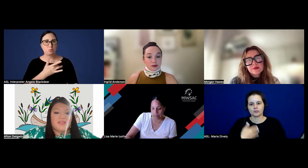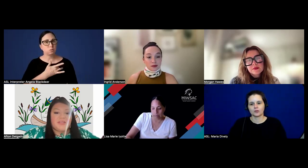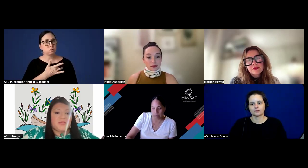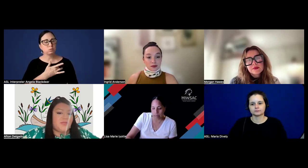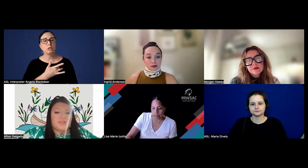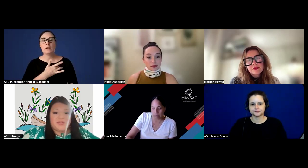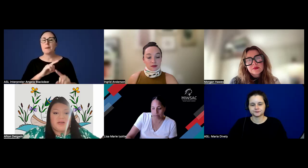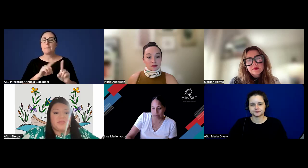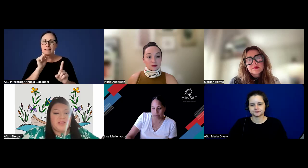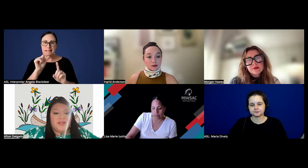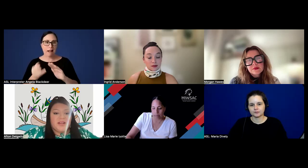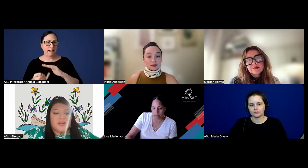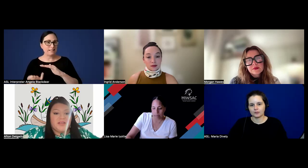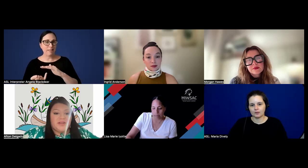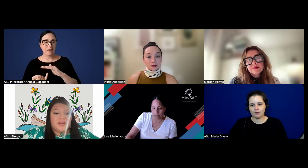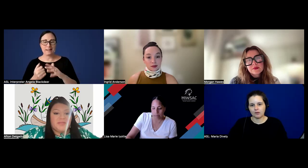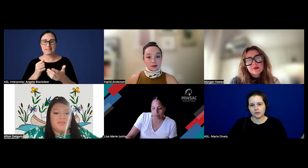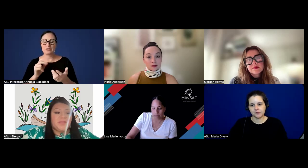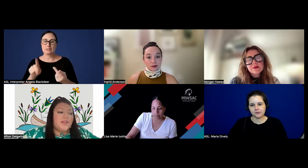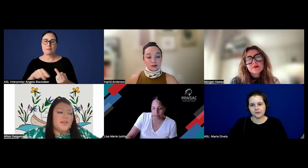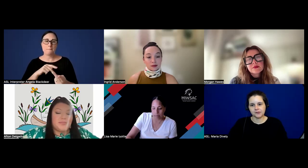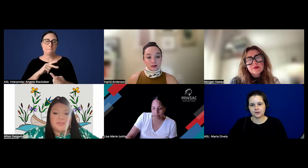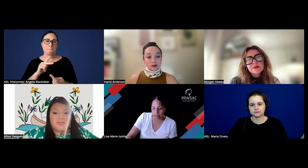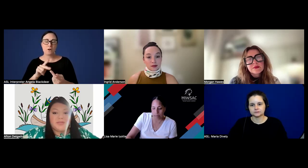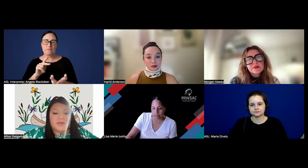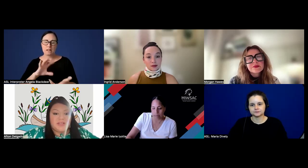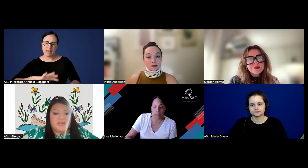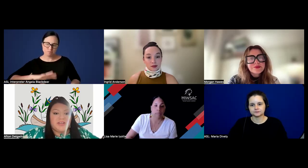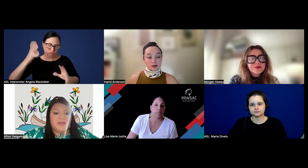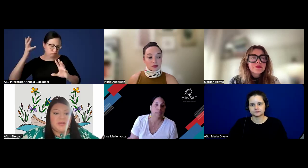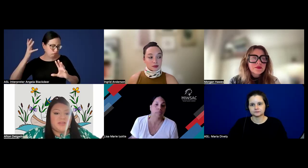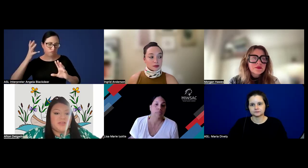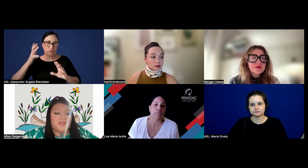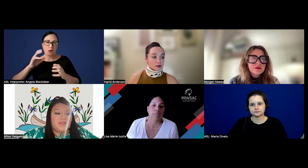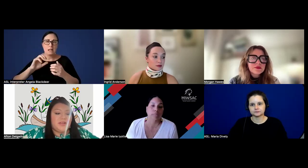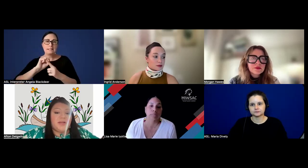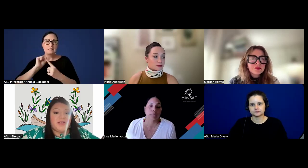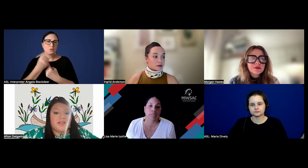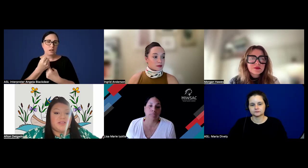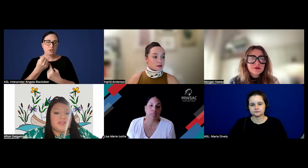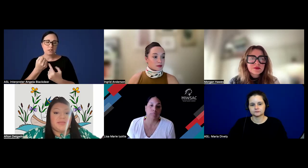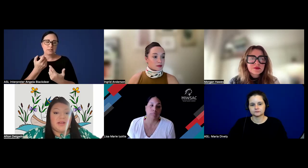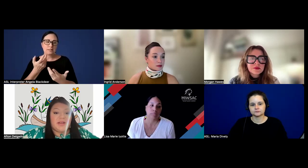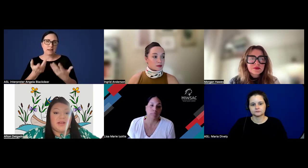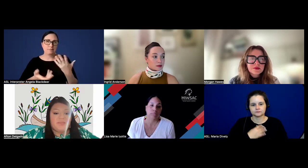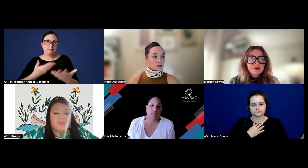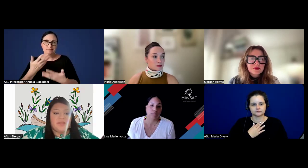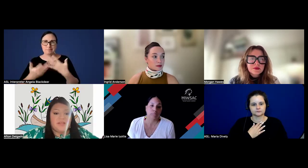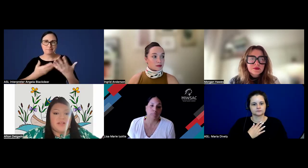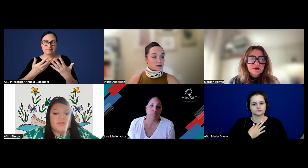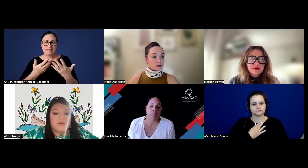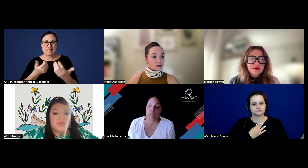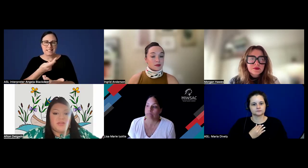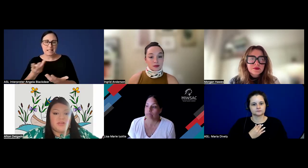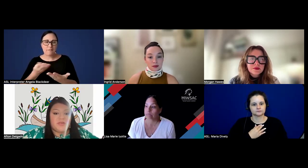come out. It's a perfect storm of a lot of situations that are coming on at the same time that